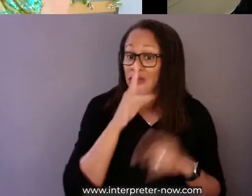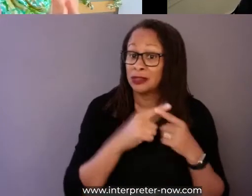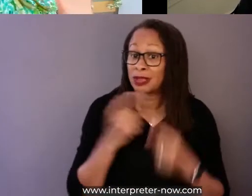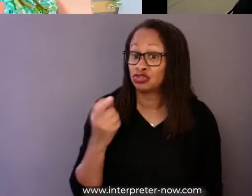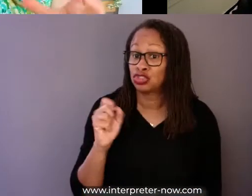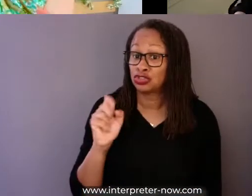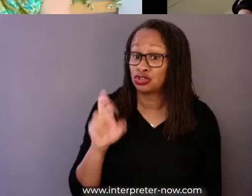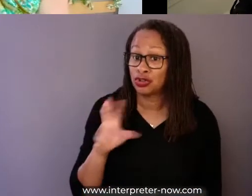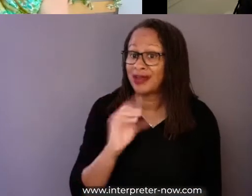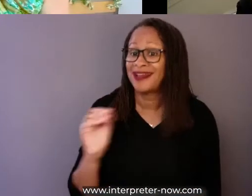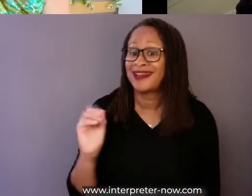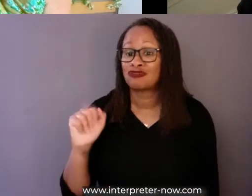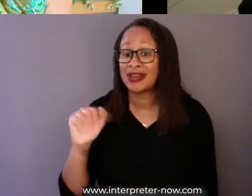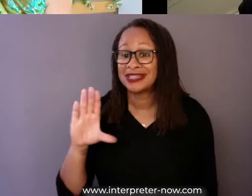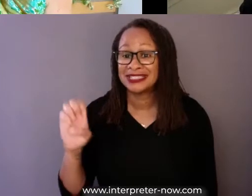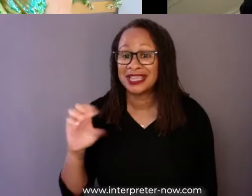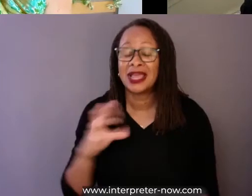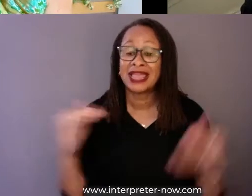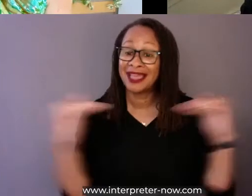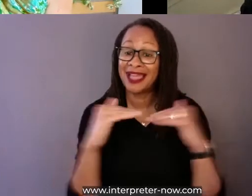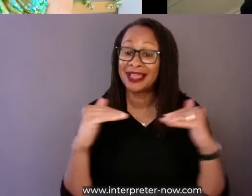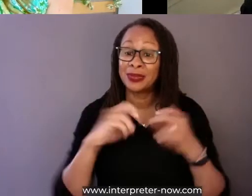race, and that equity issue.